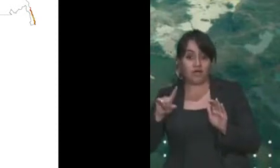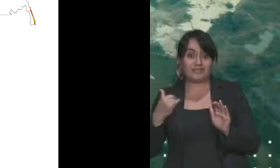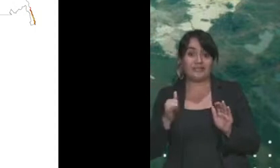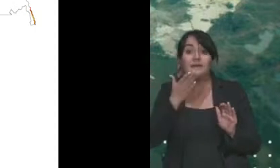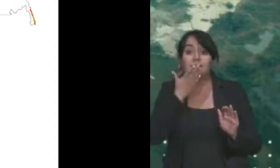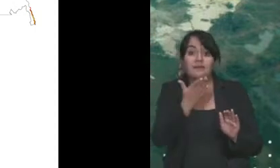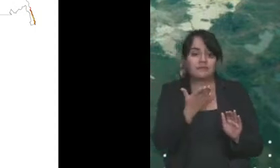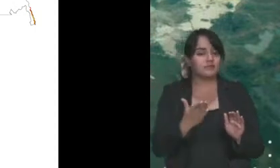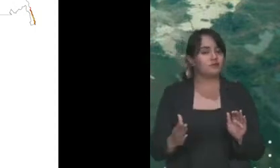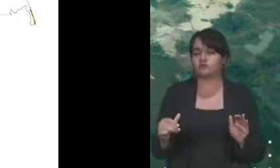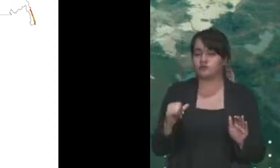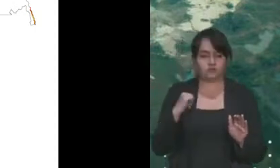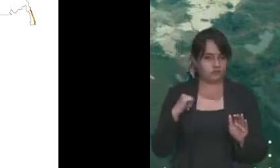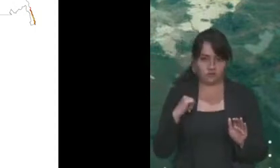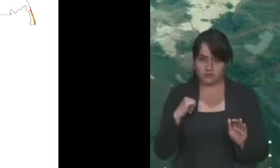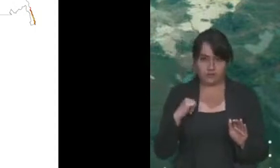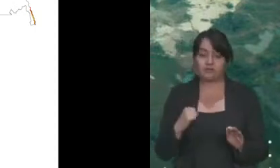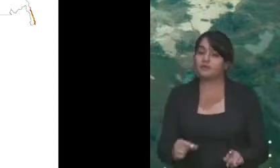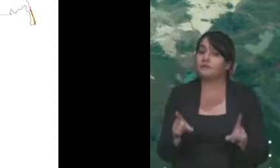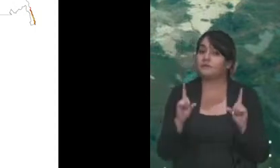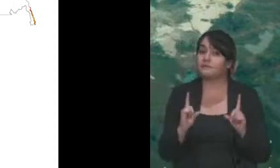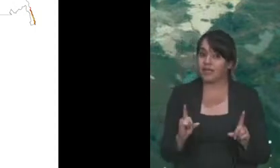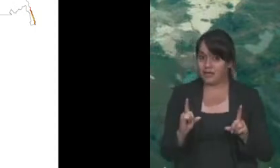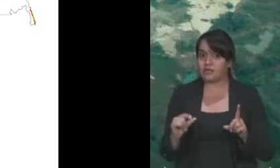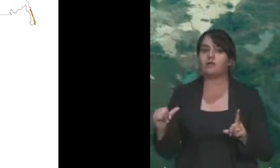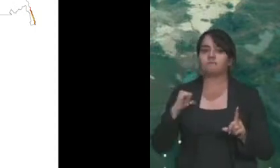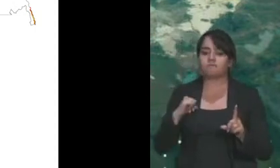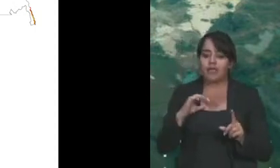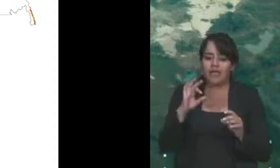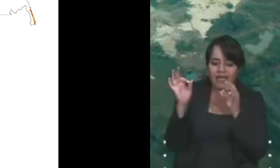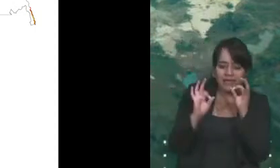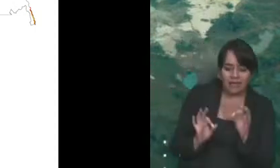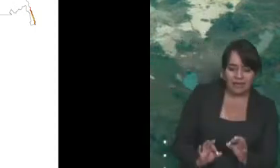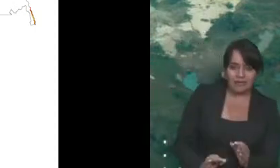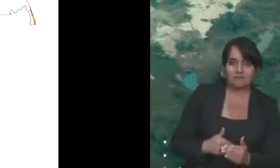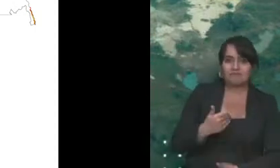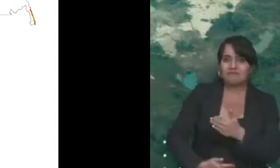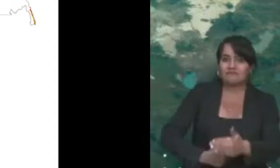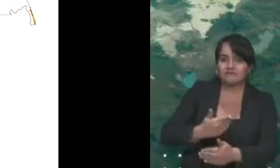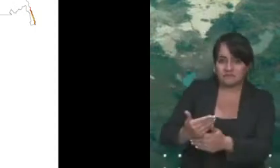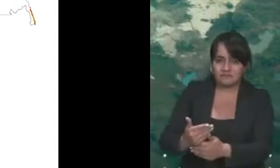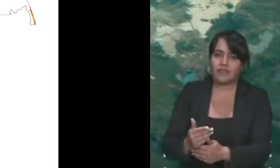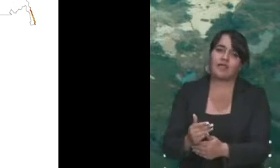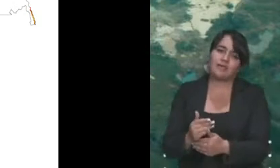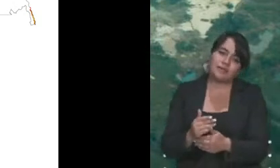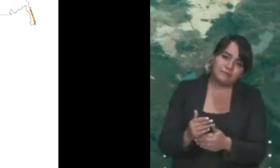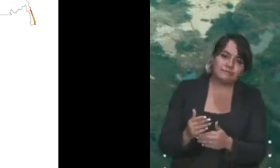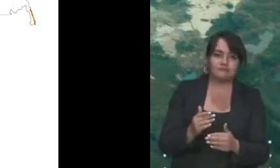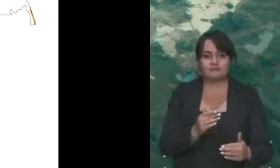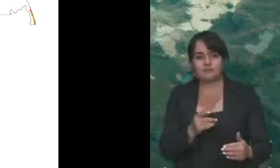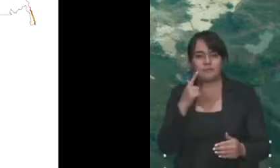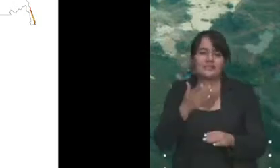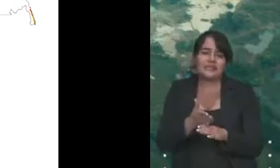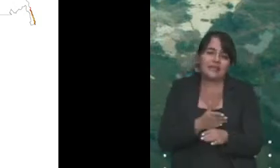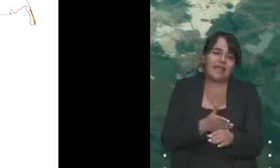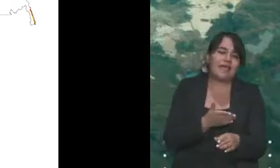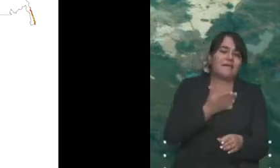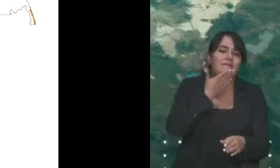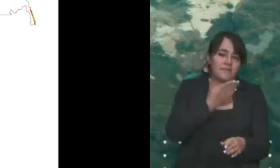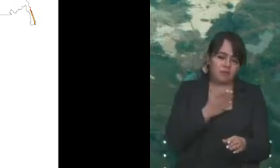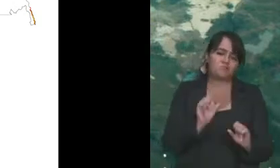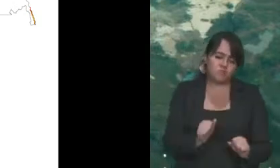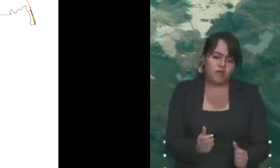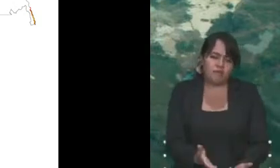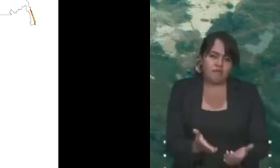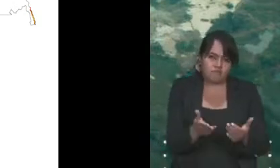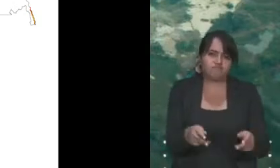don't have the technical permit in order to exercise the activity, but they have a prerogative for exploitation, because this prerogative, it